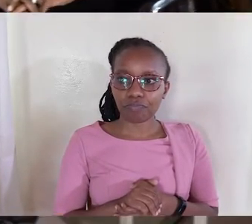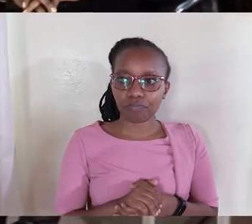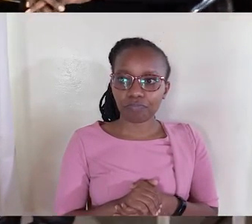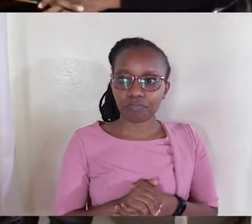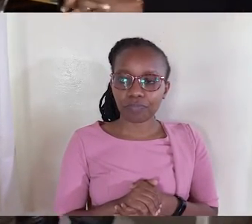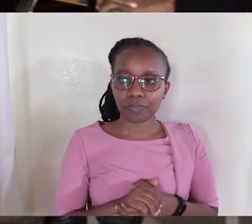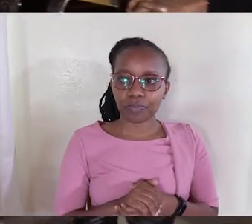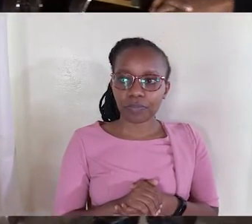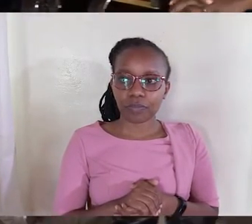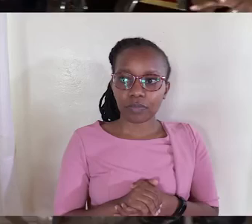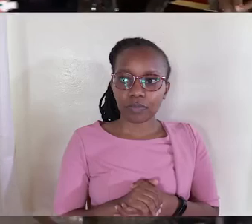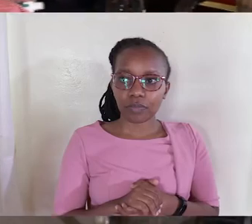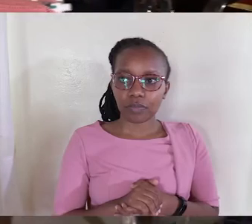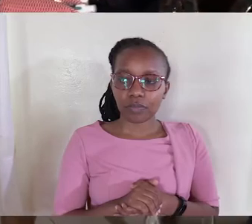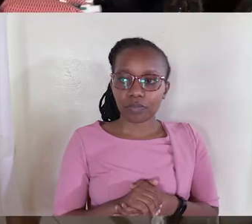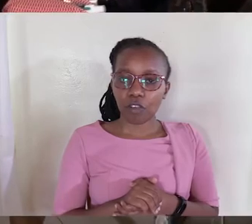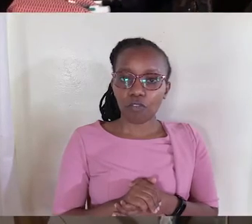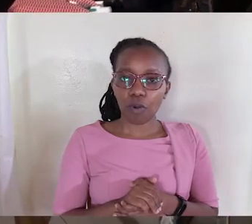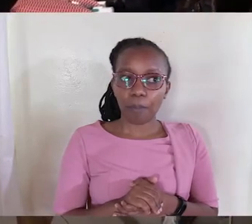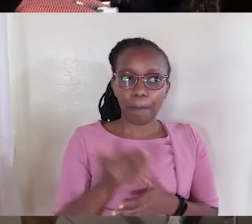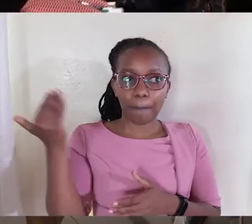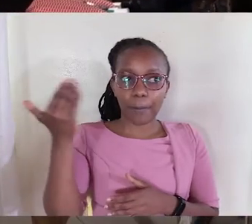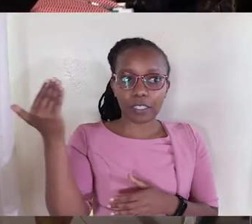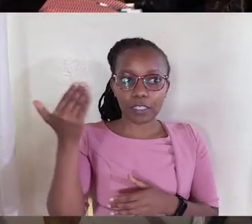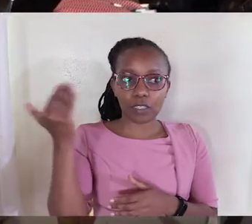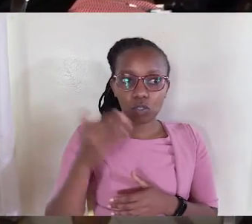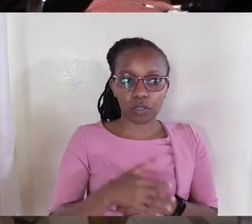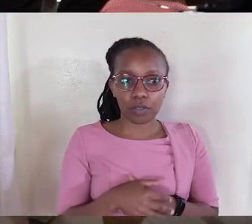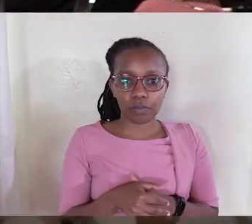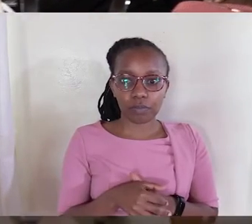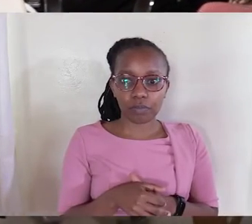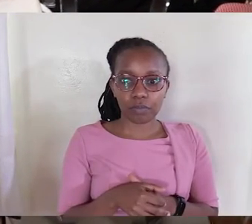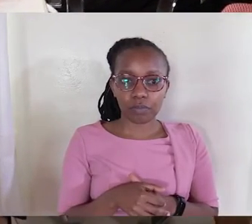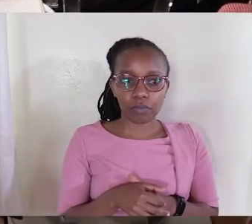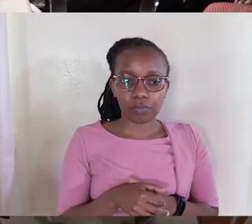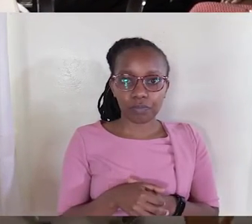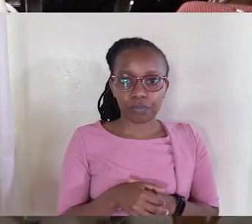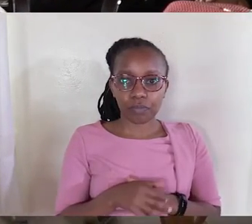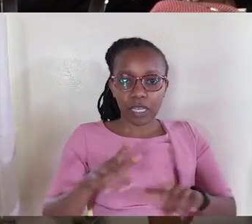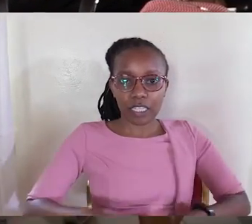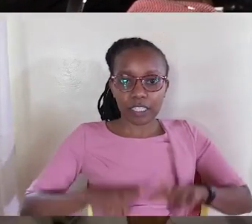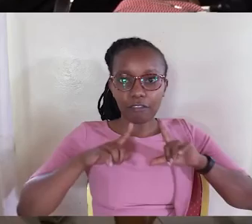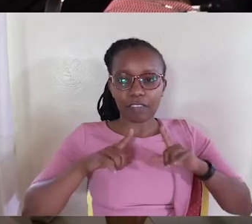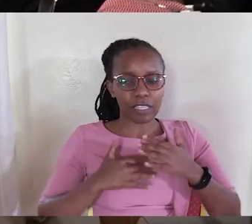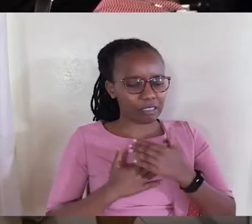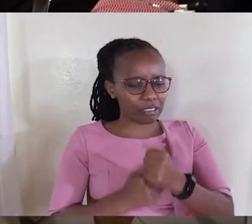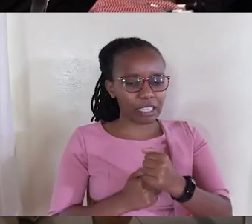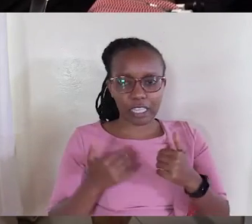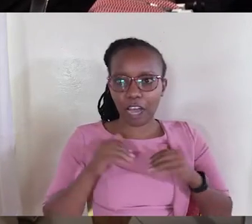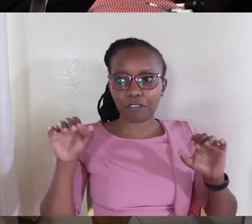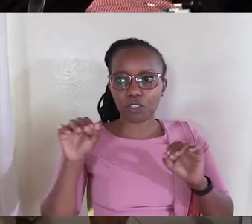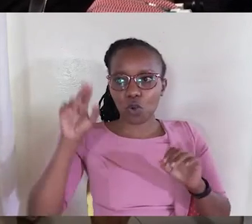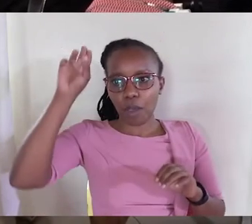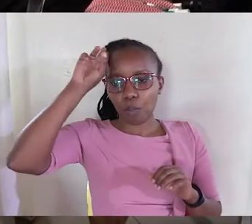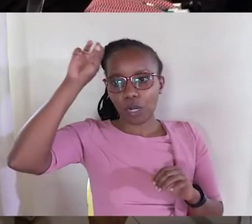Okeyo. From Soila's presentation, it is evident that survivors have lost trust in the